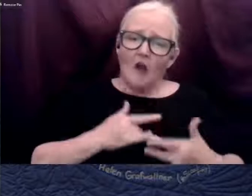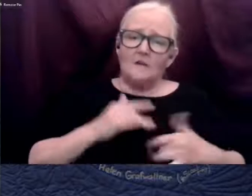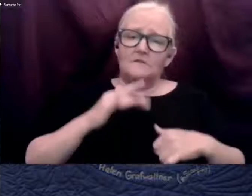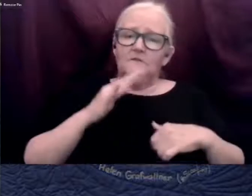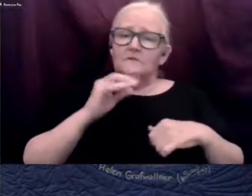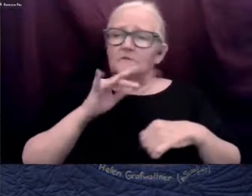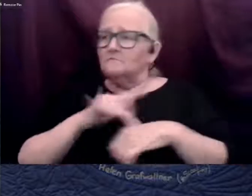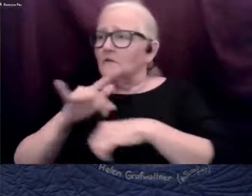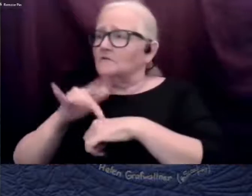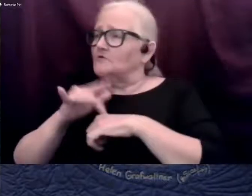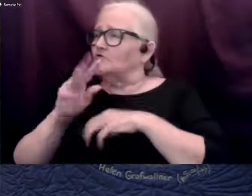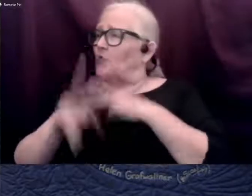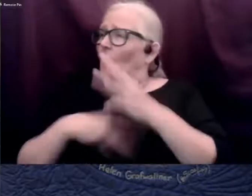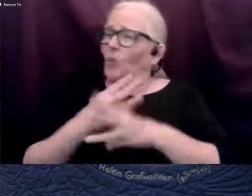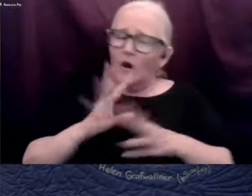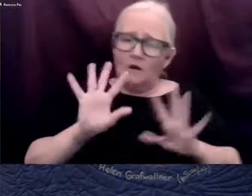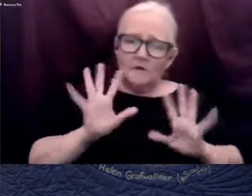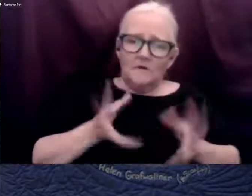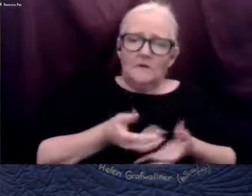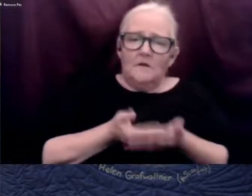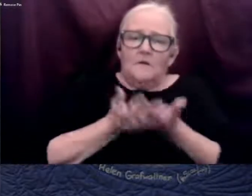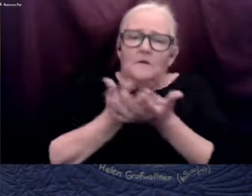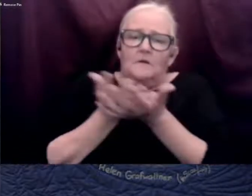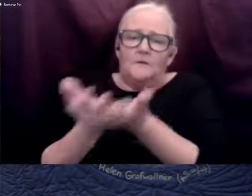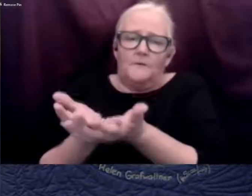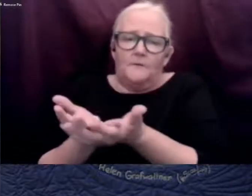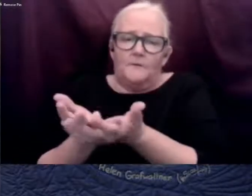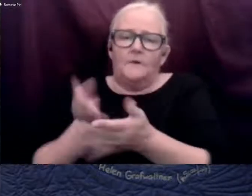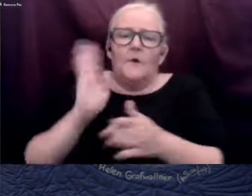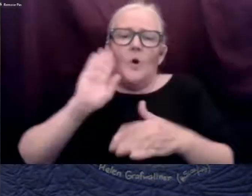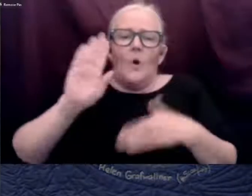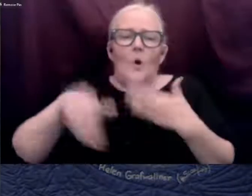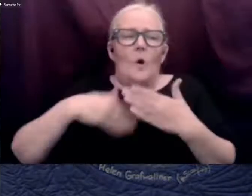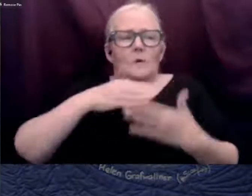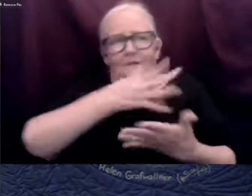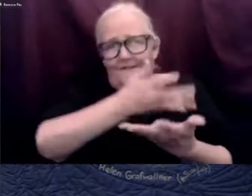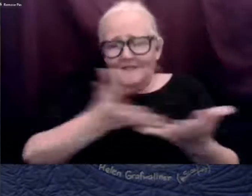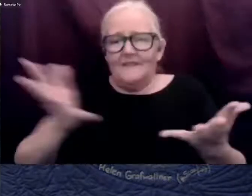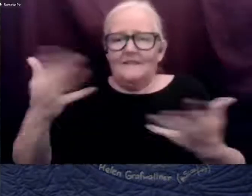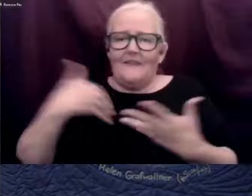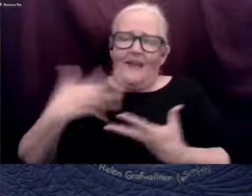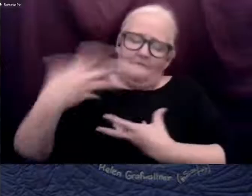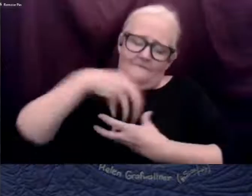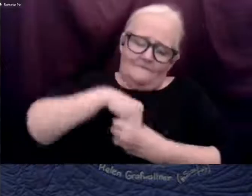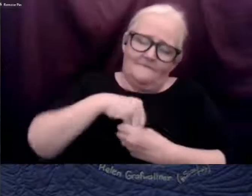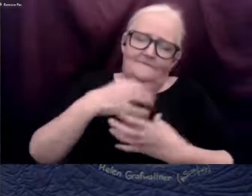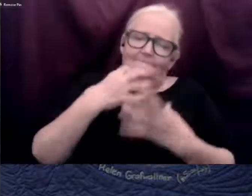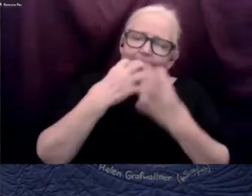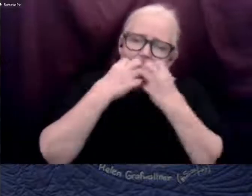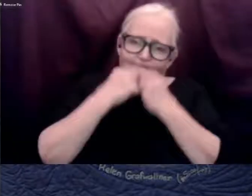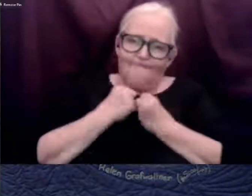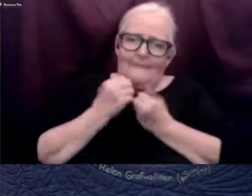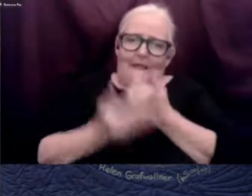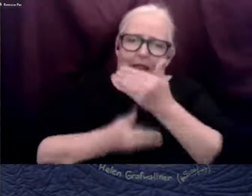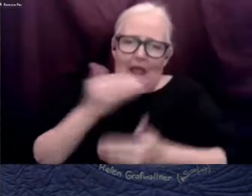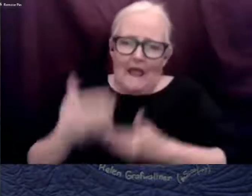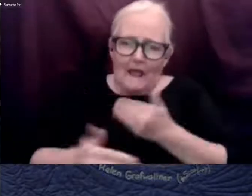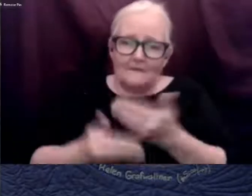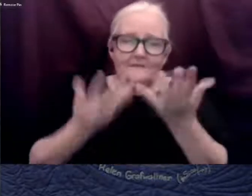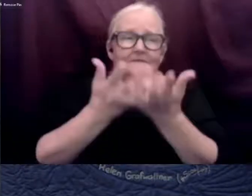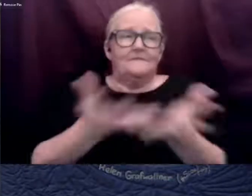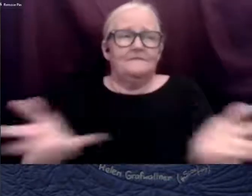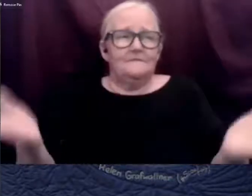beings everywhere be filled with loving kindness. May all beings everywhere be well. May all